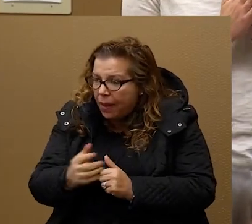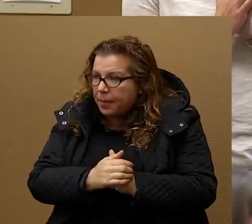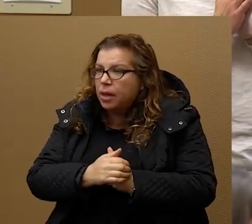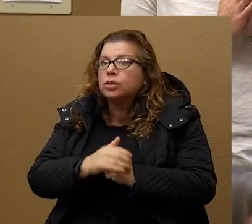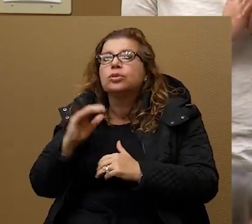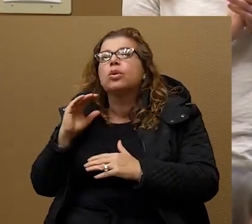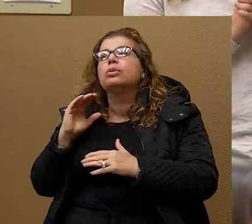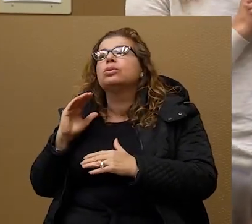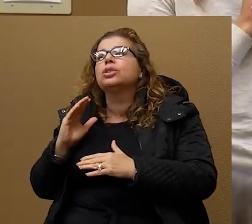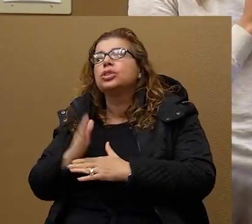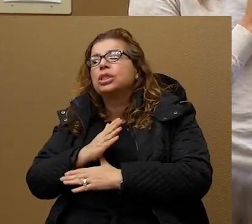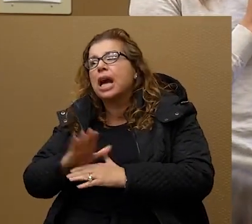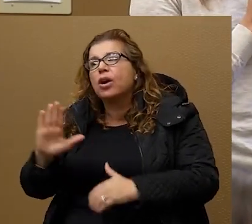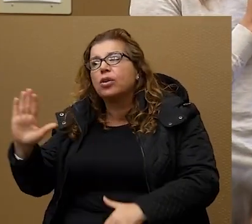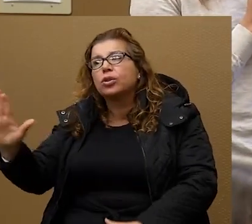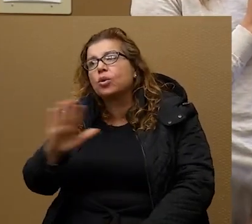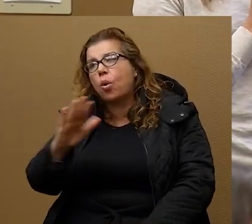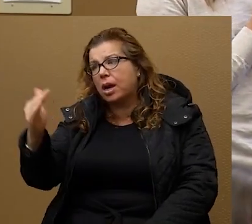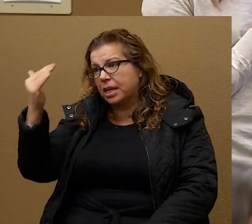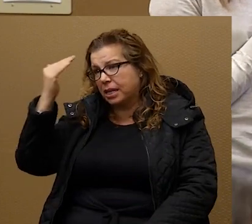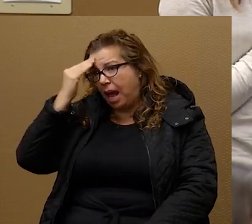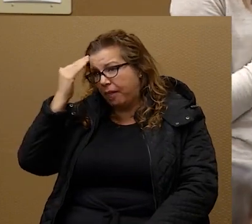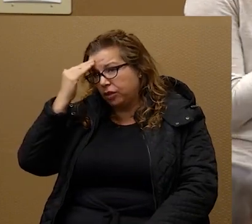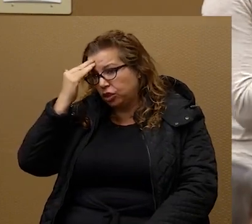Sharing your knowledge.